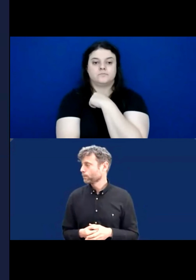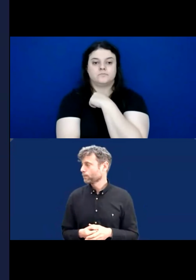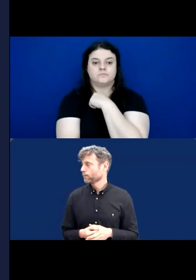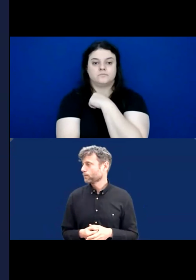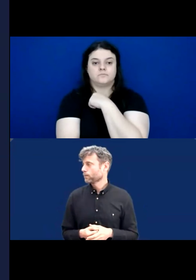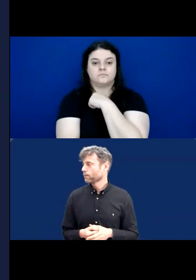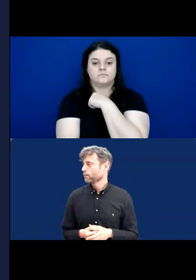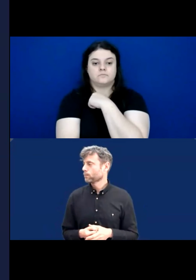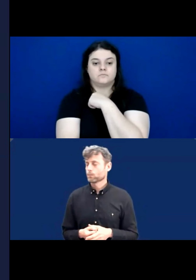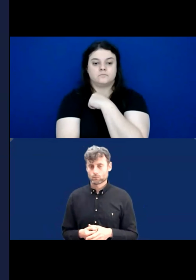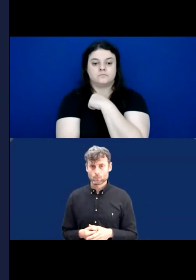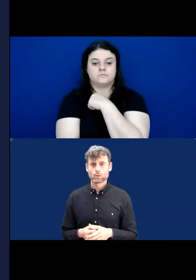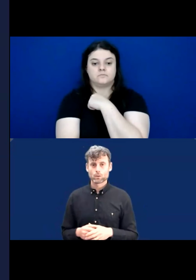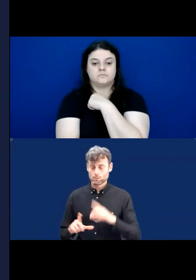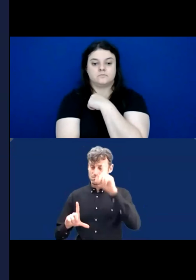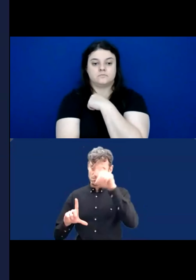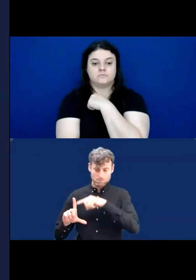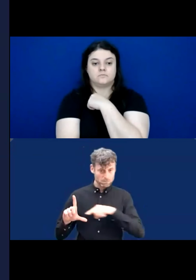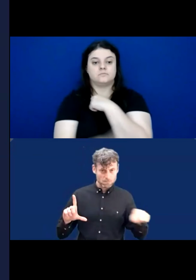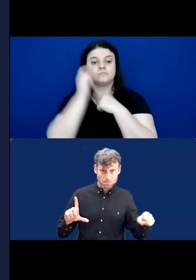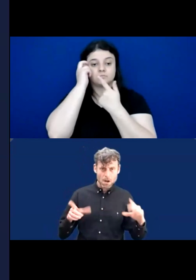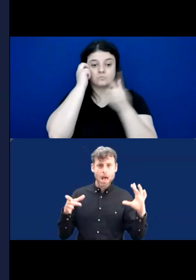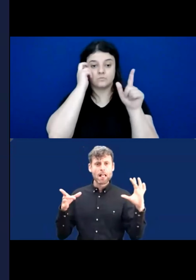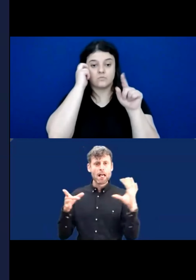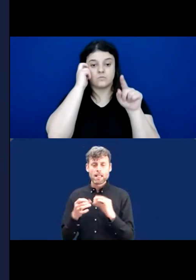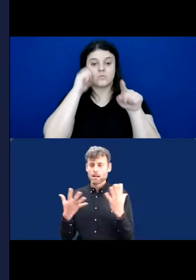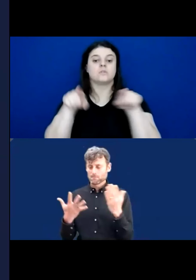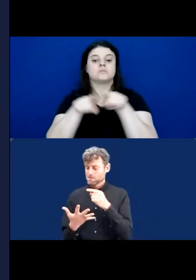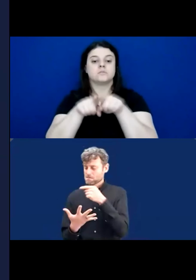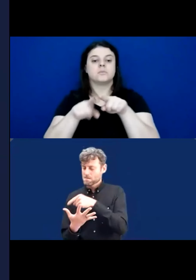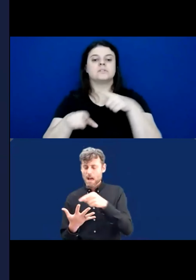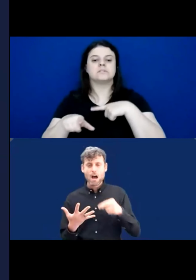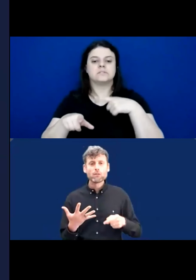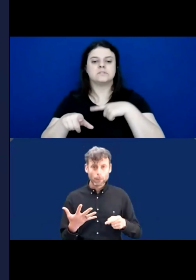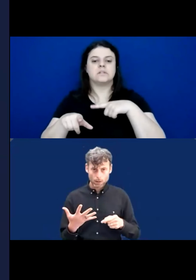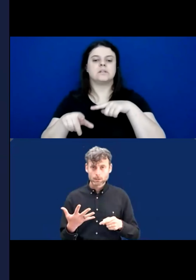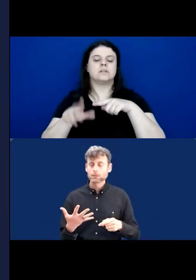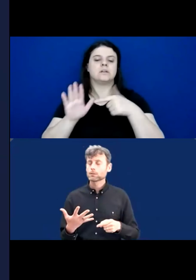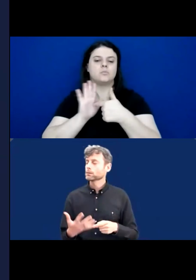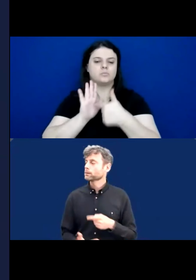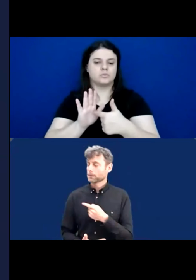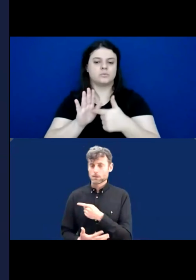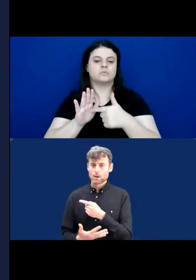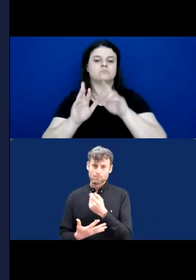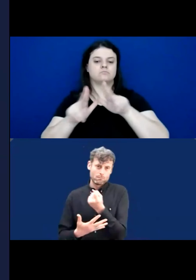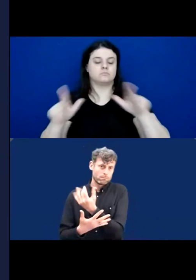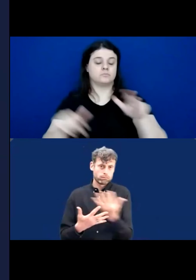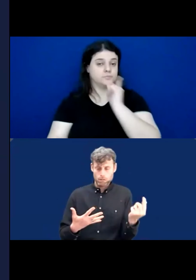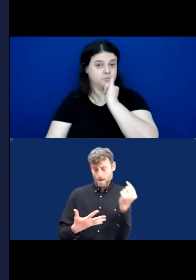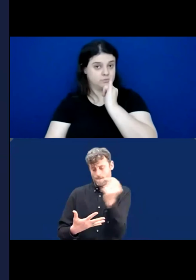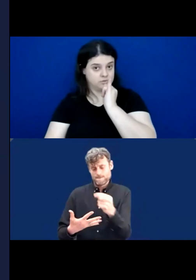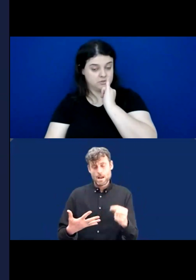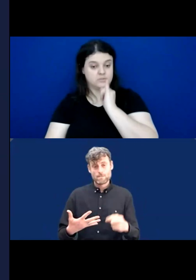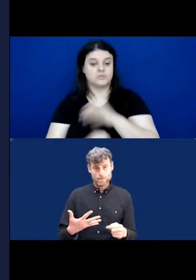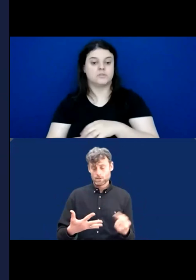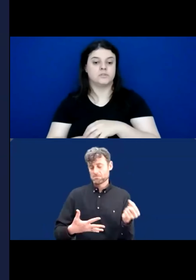And the regression model revealed that it was different variables that contributed to a poor outcome. For example, gender